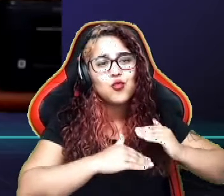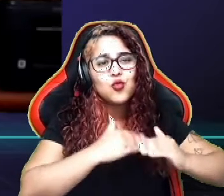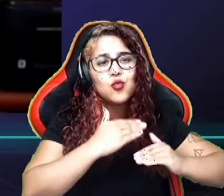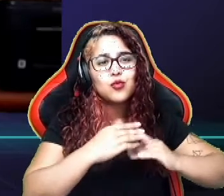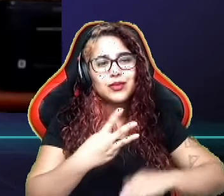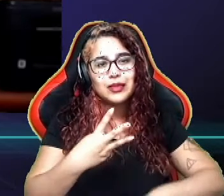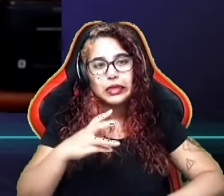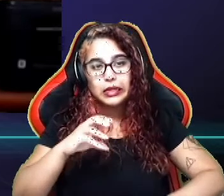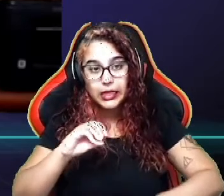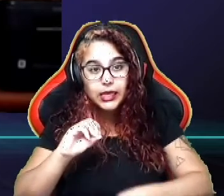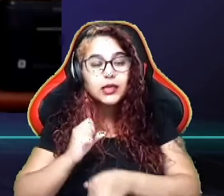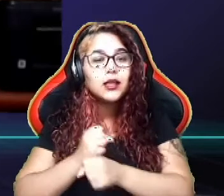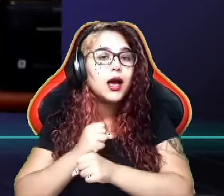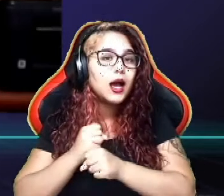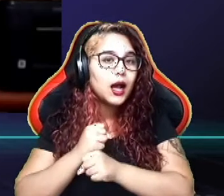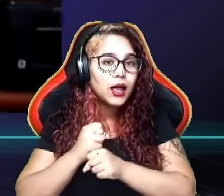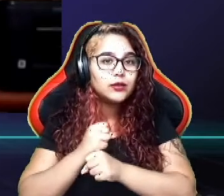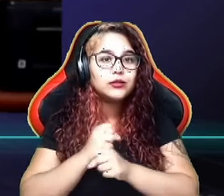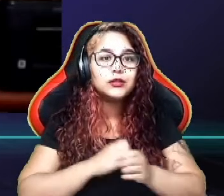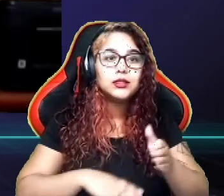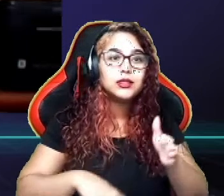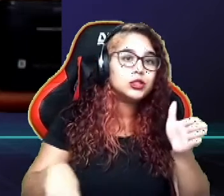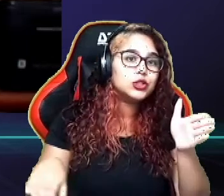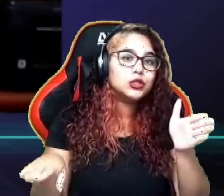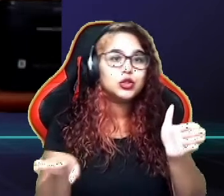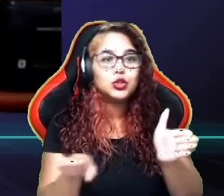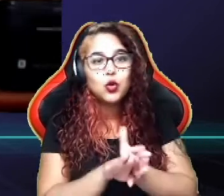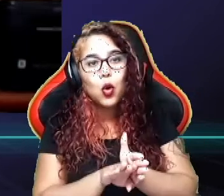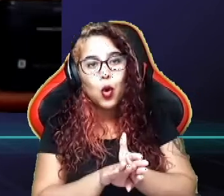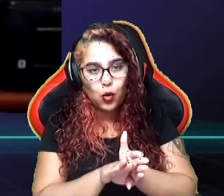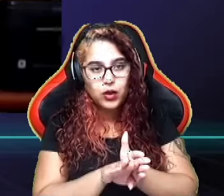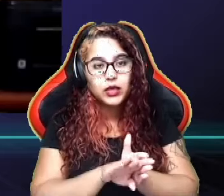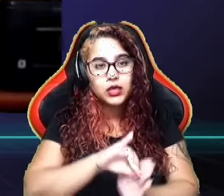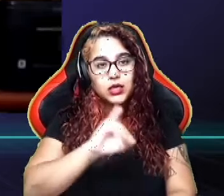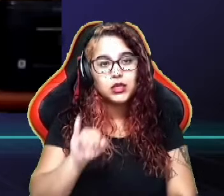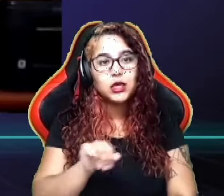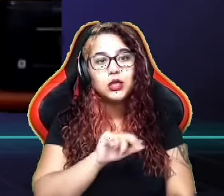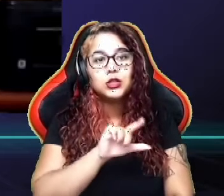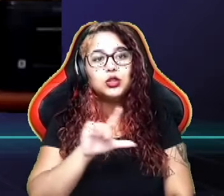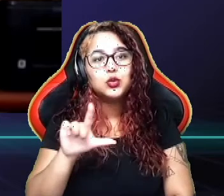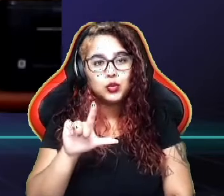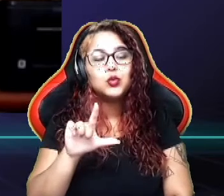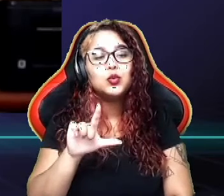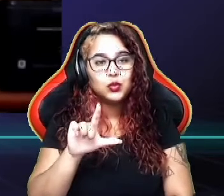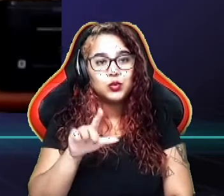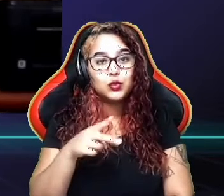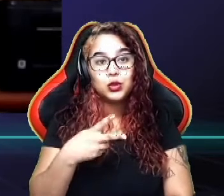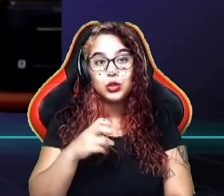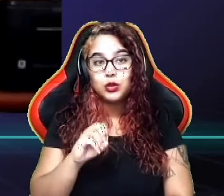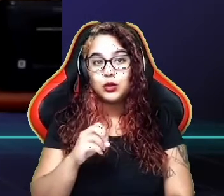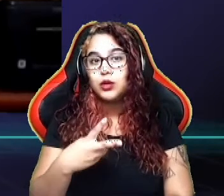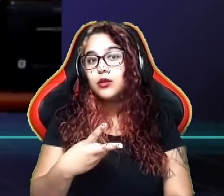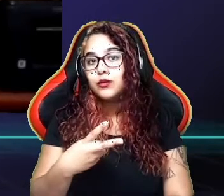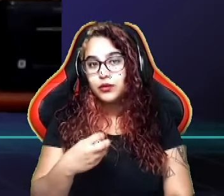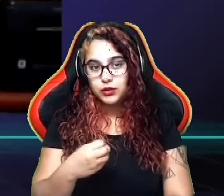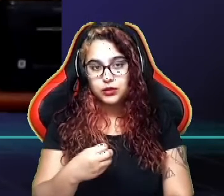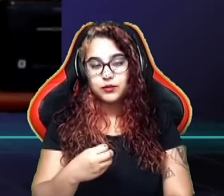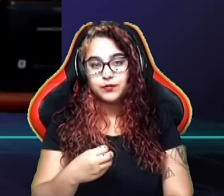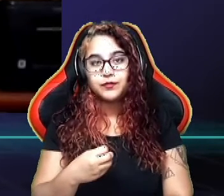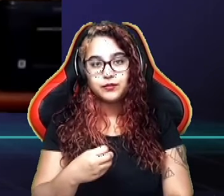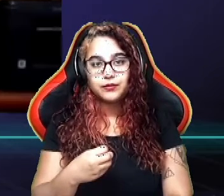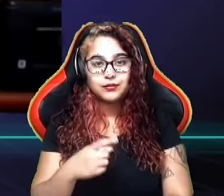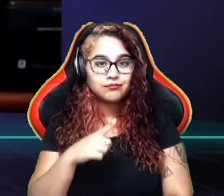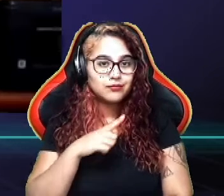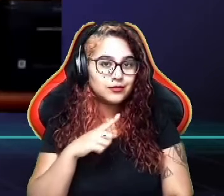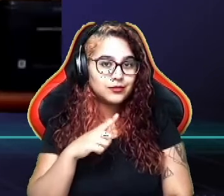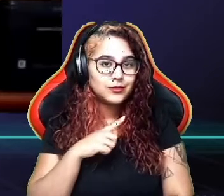experienced all of the device revolution that we had with all of the machines that we had with new consoles. And in July 2020,